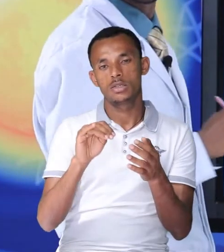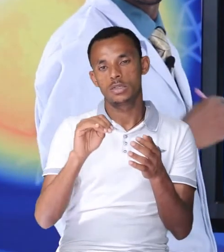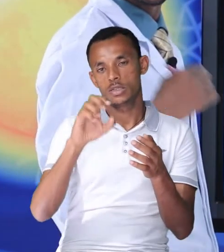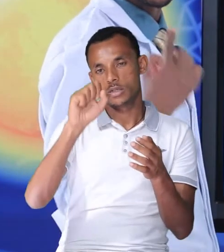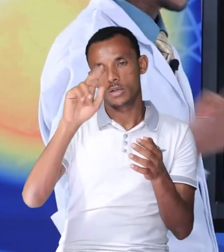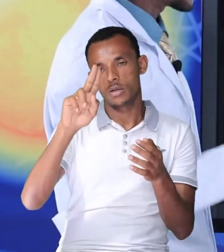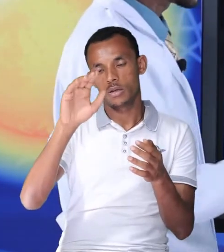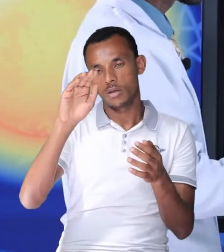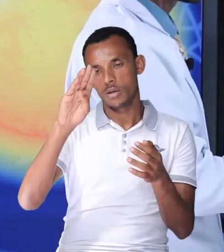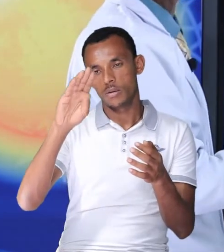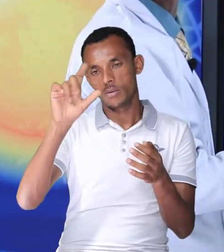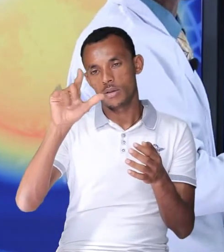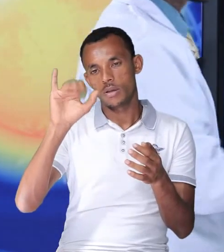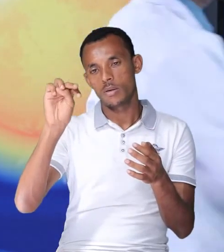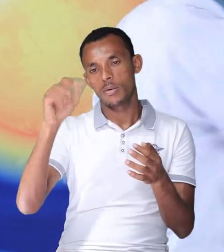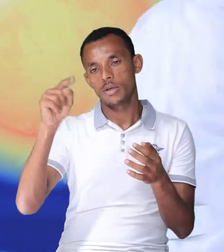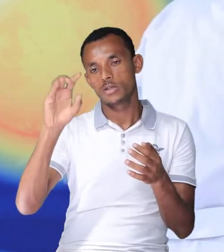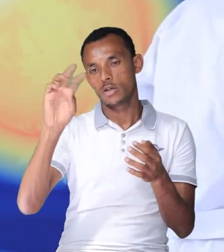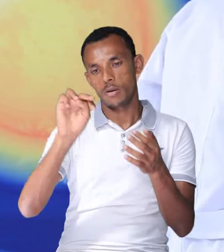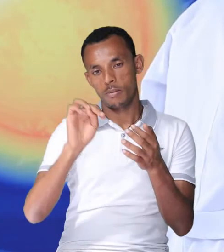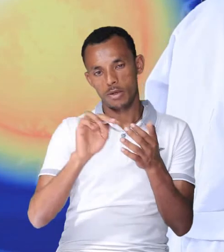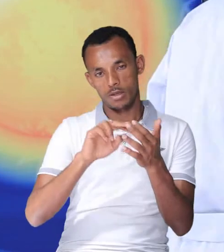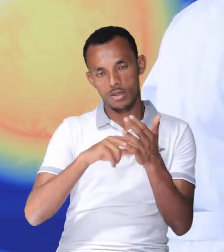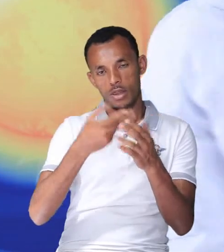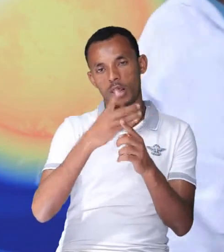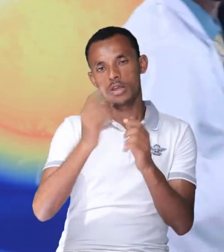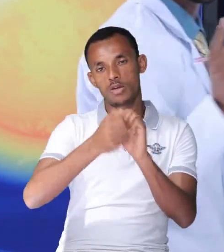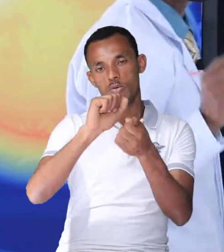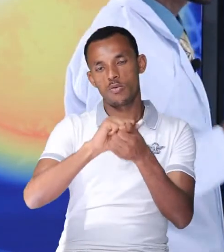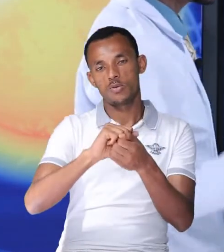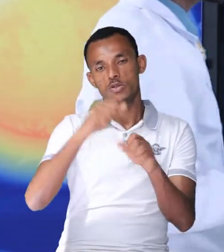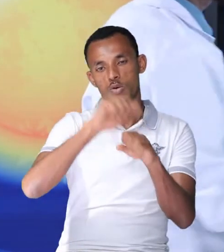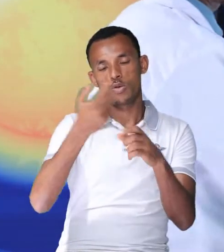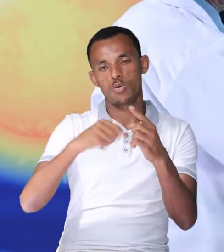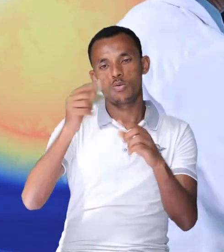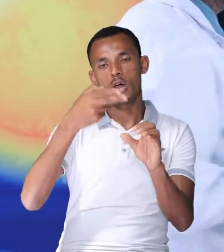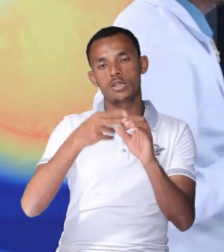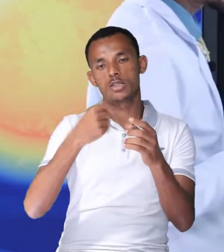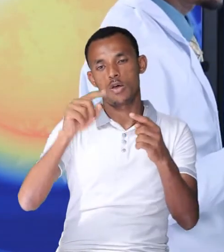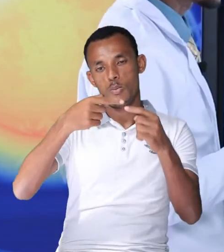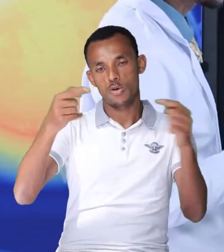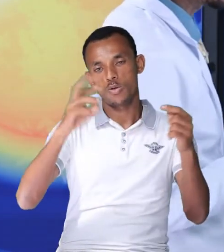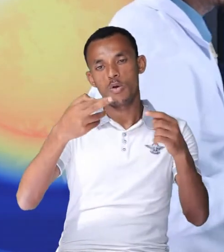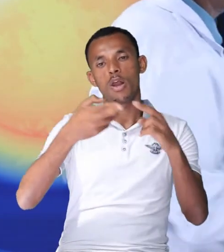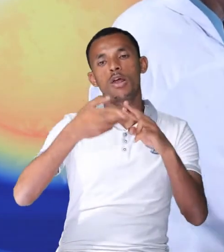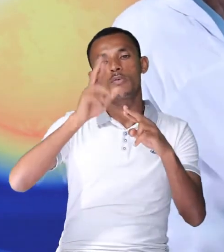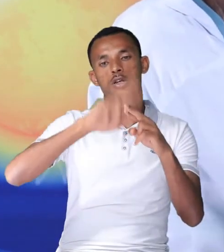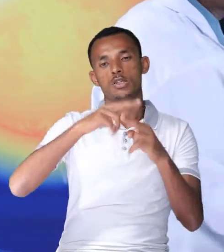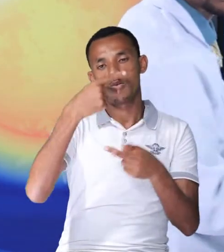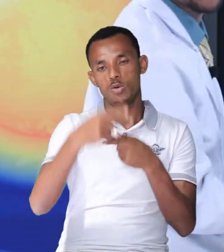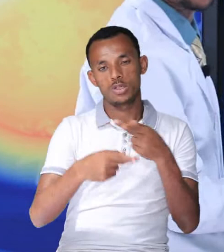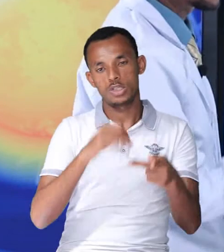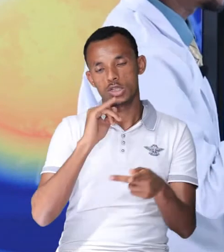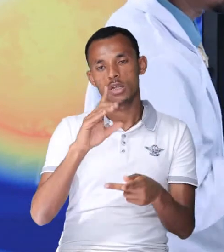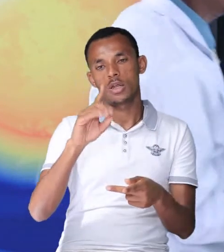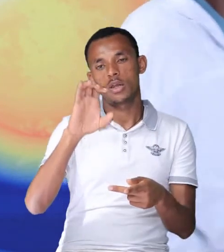direct change of solid matter into gaseous state. The opposite is, or the reverse process is said to be